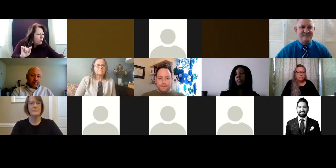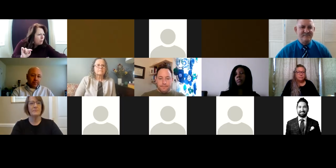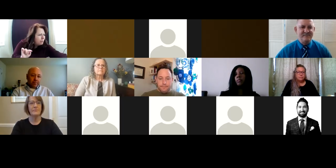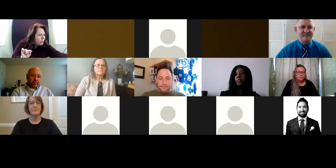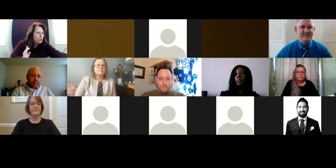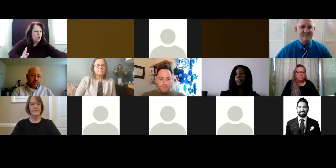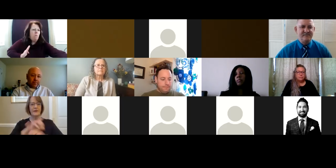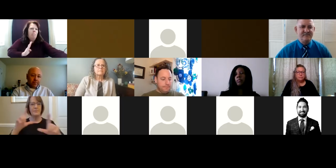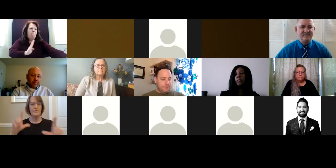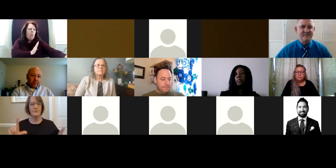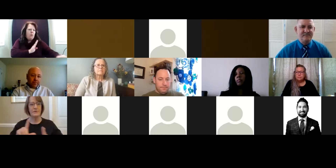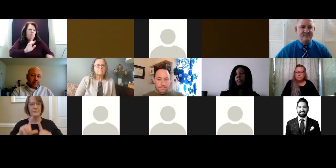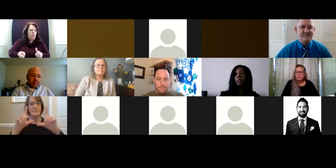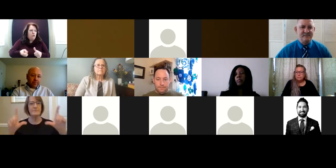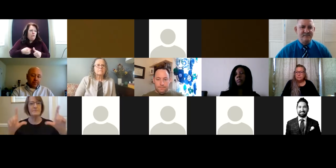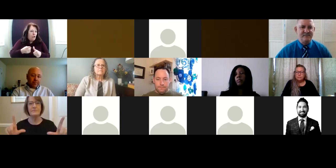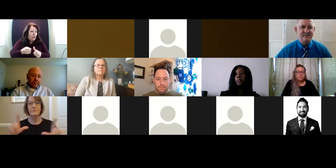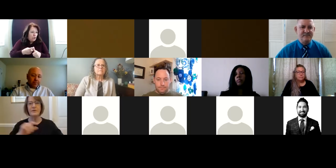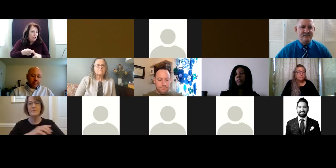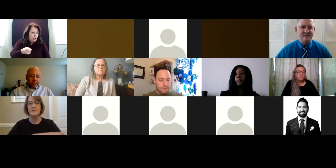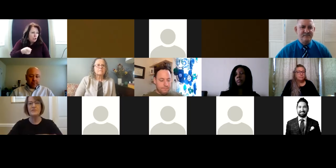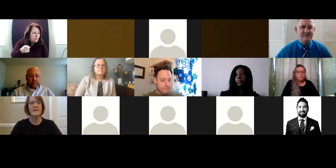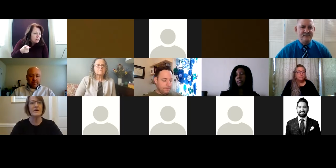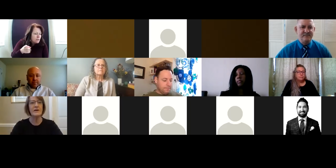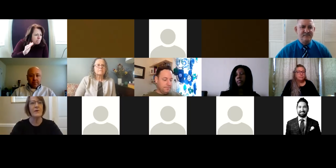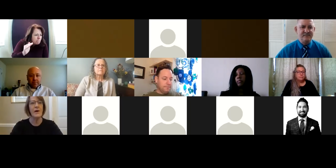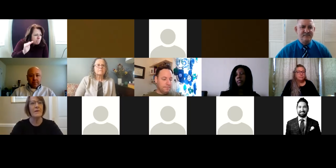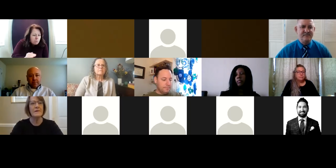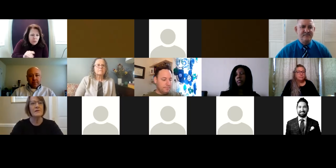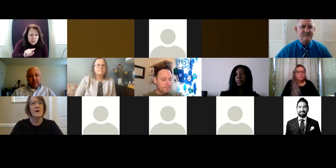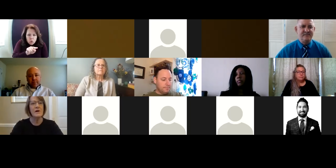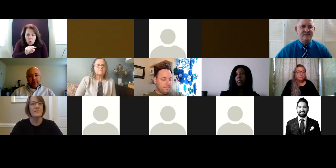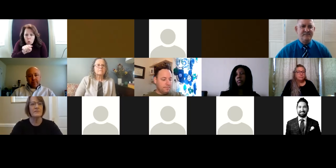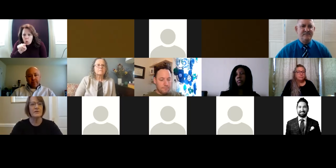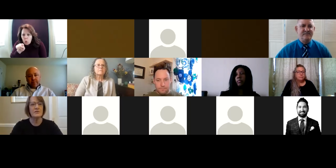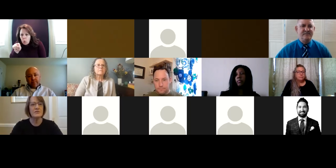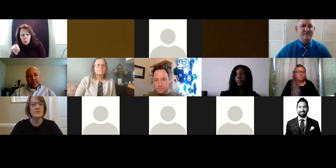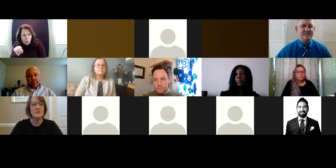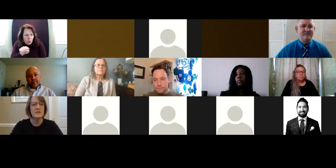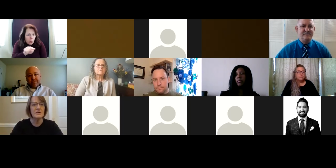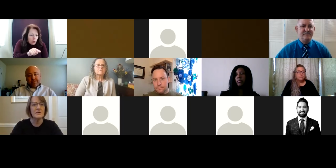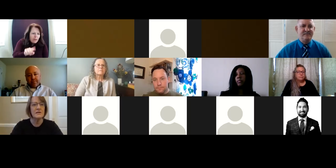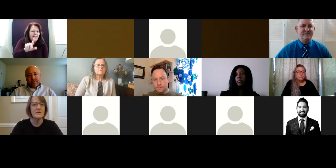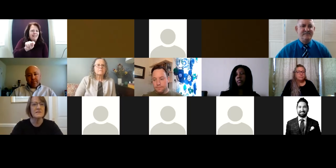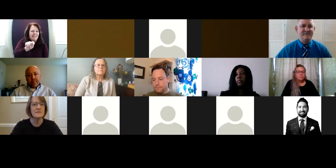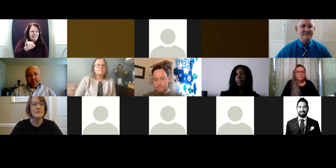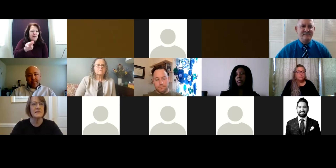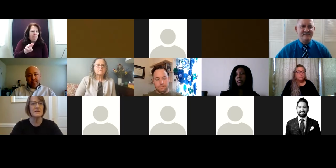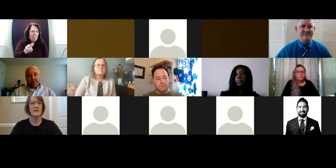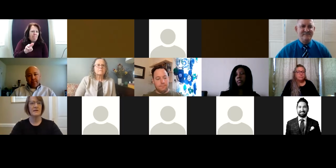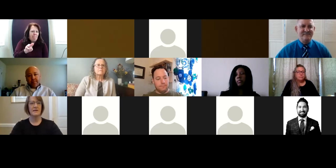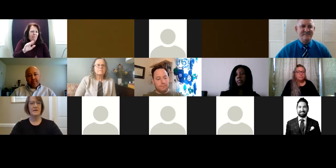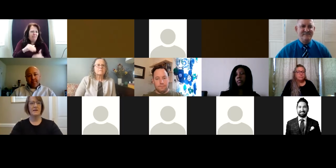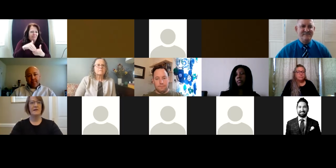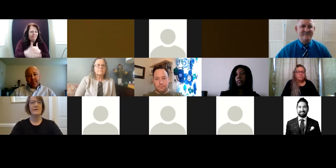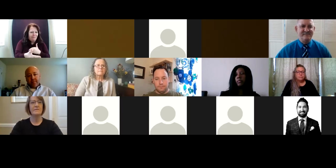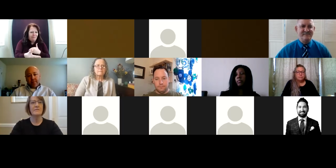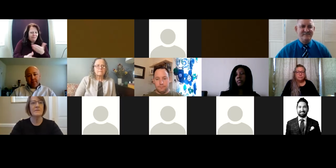you unmute or bring up your video first. Let's see.